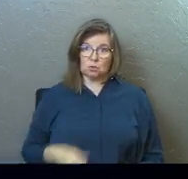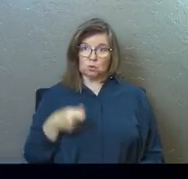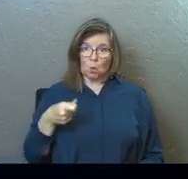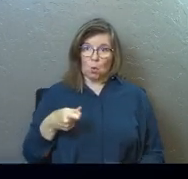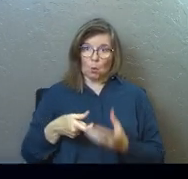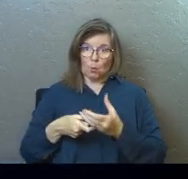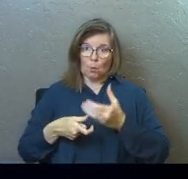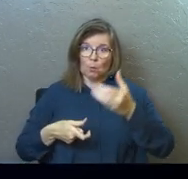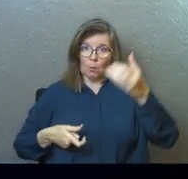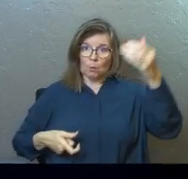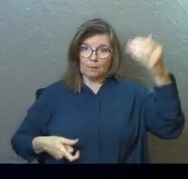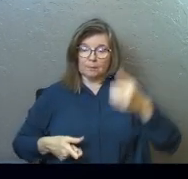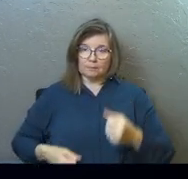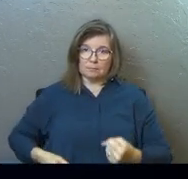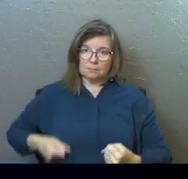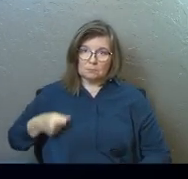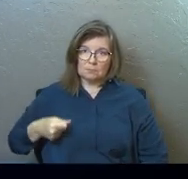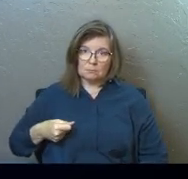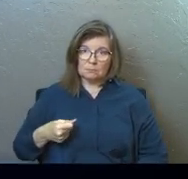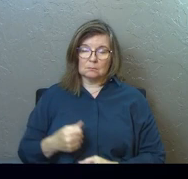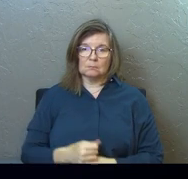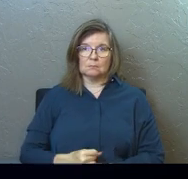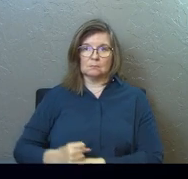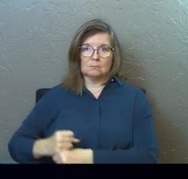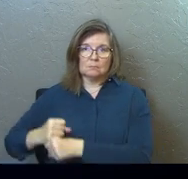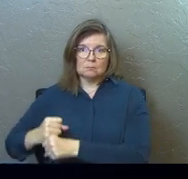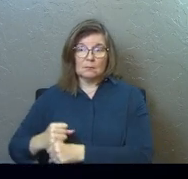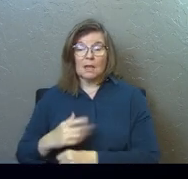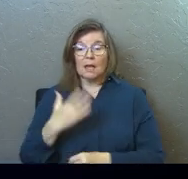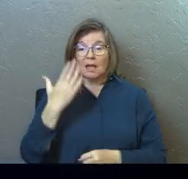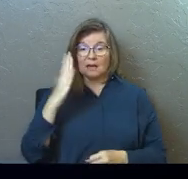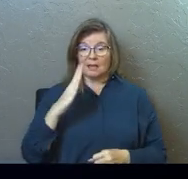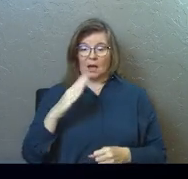then here's the really fun twist in the story, is